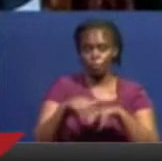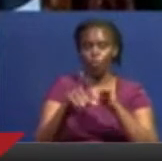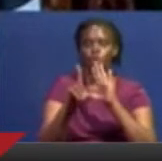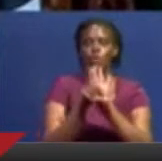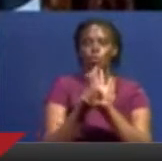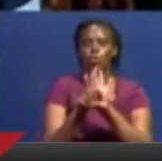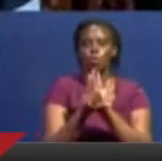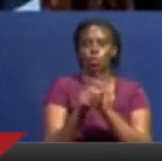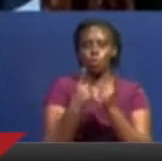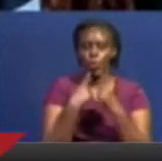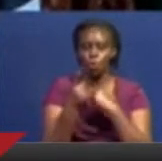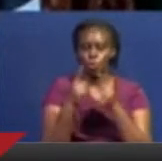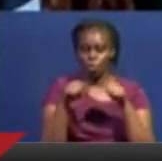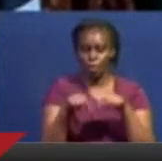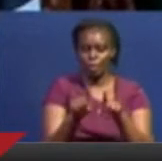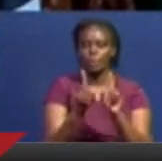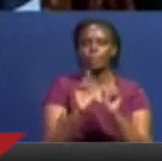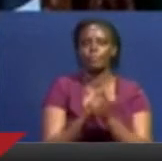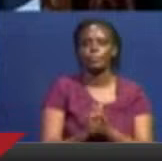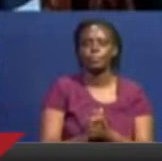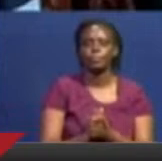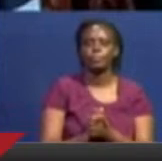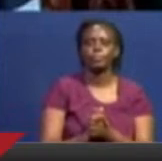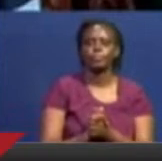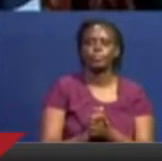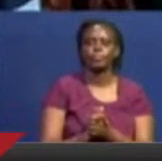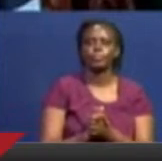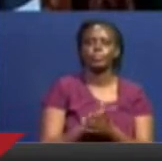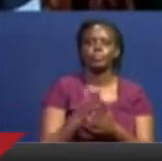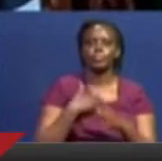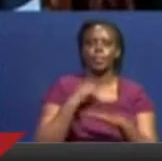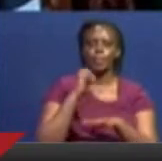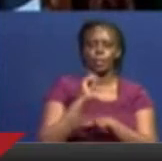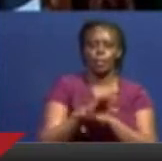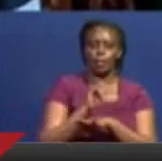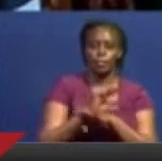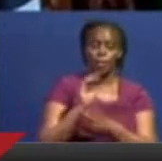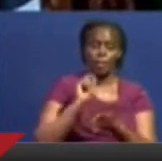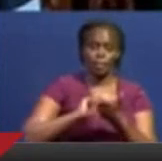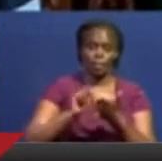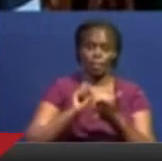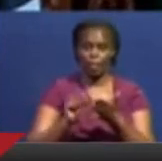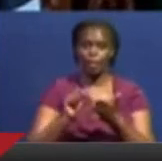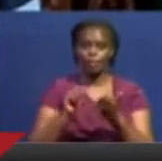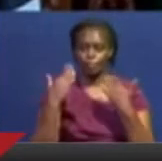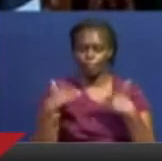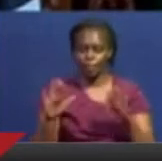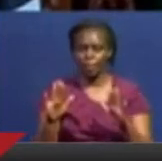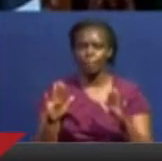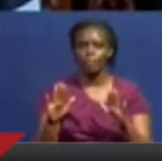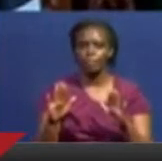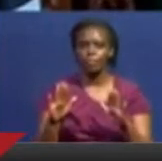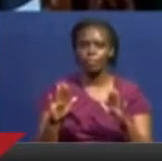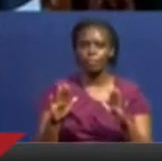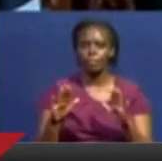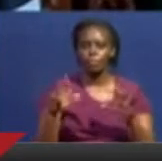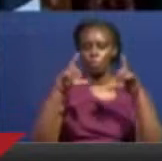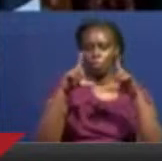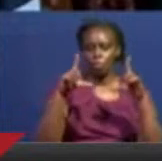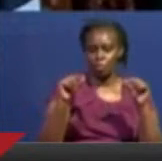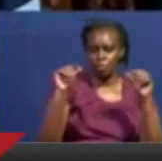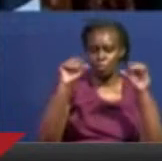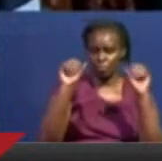and must speak for itself. I'm advised by the clerk that the electronic